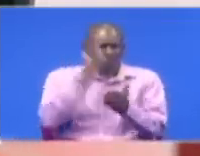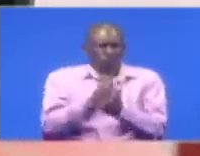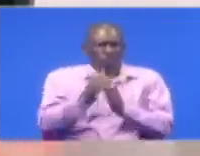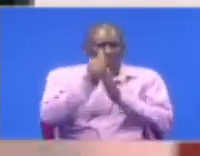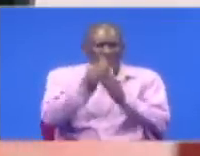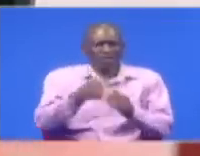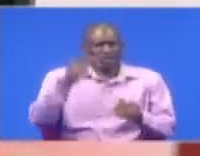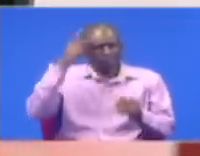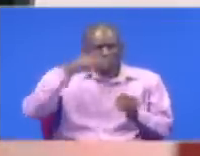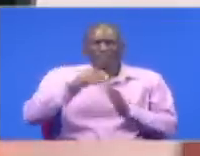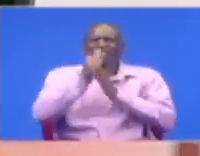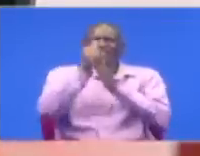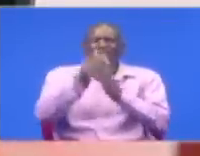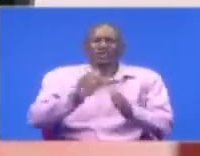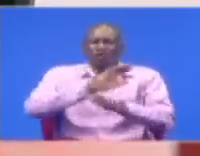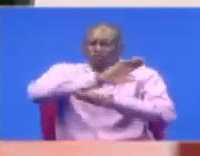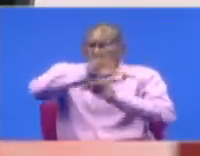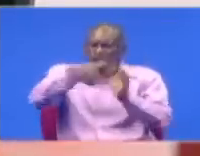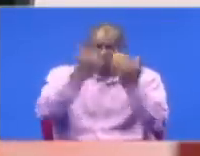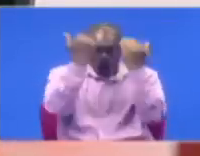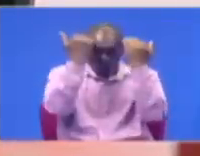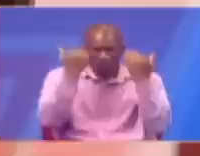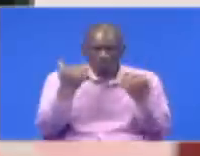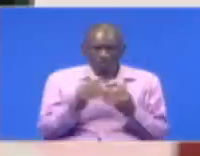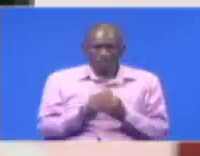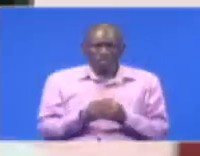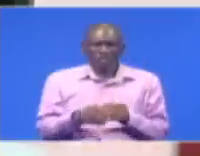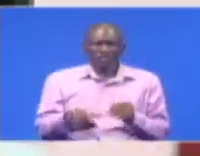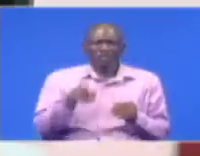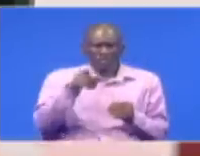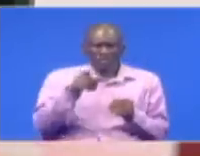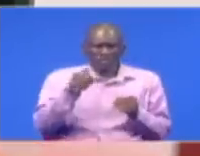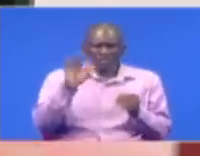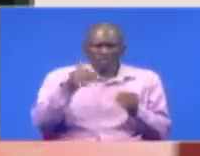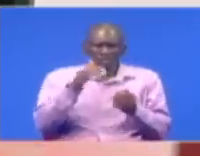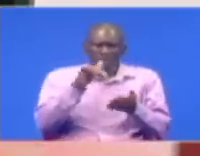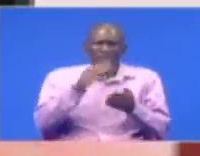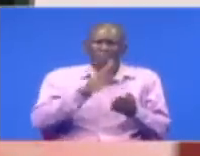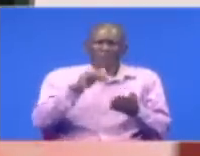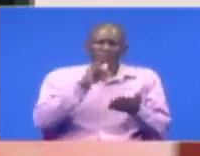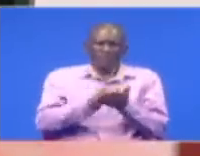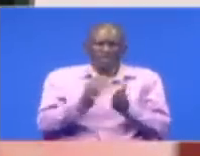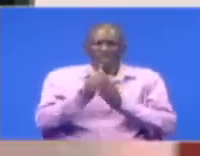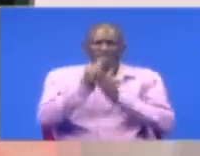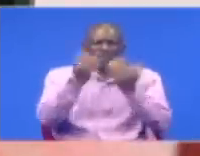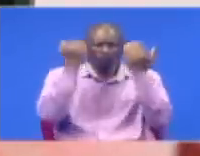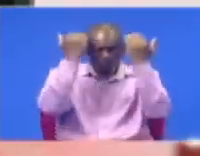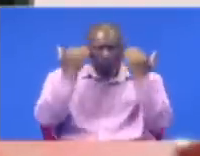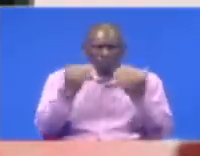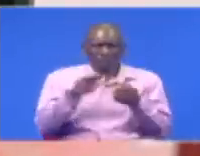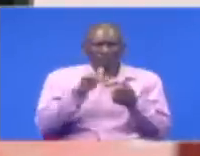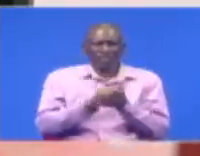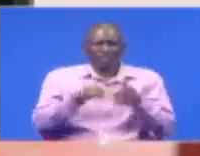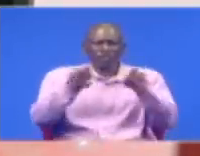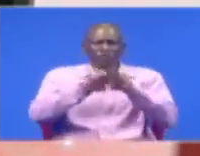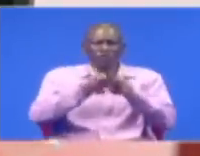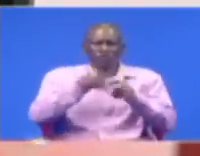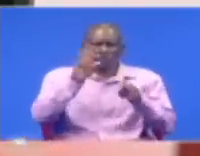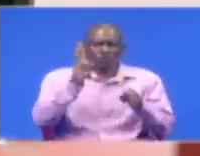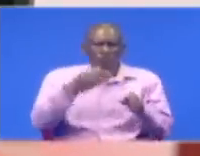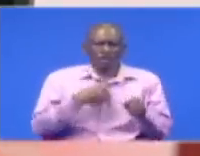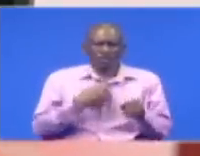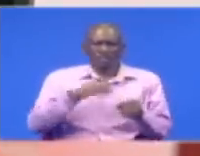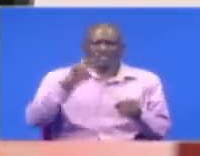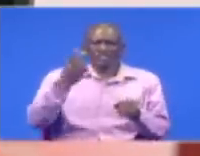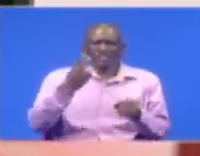policy head of the entire judiciary. It's by virtue of being that head of the judiciary that you also have the